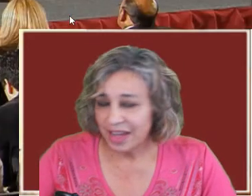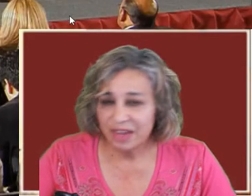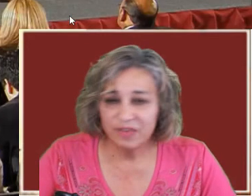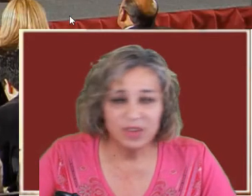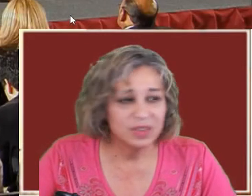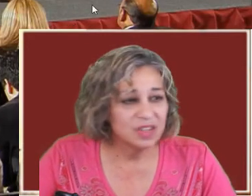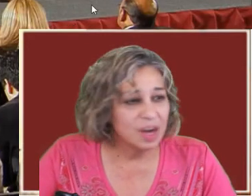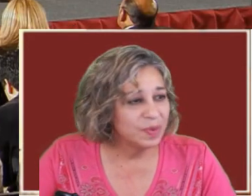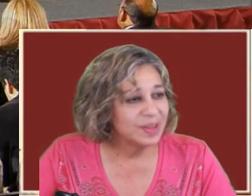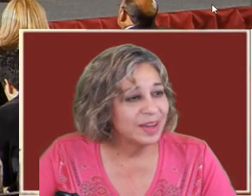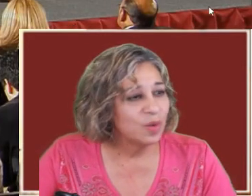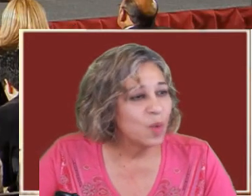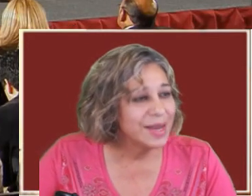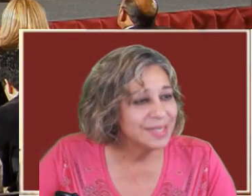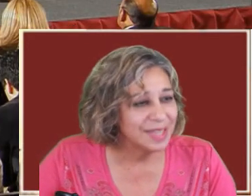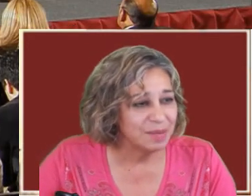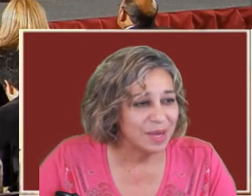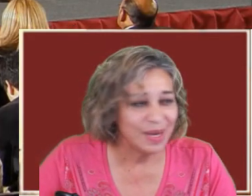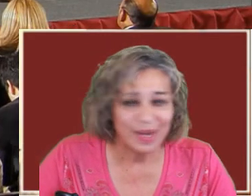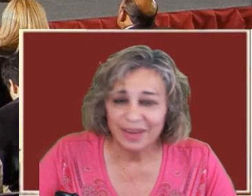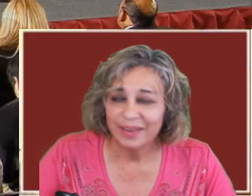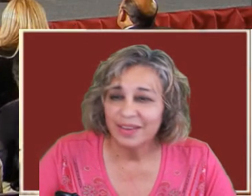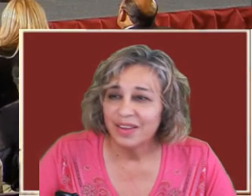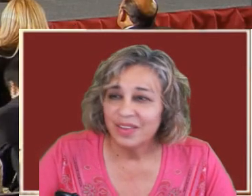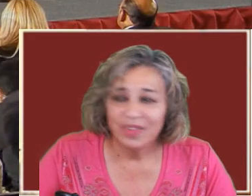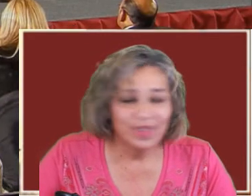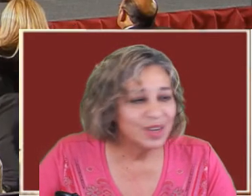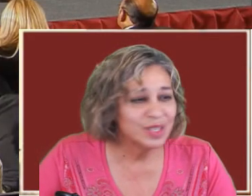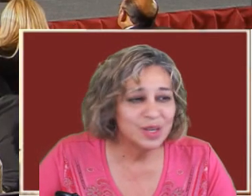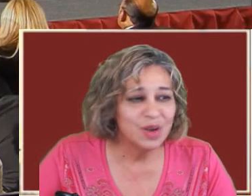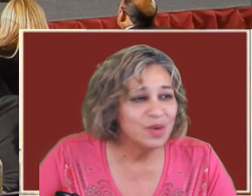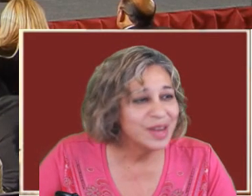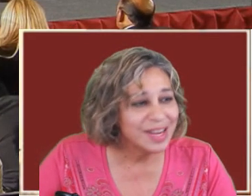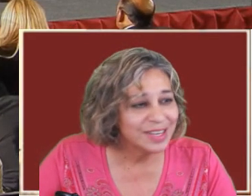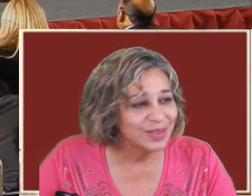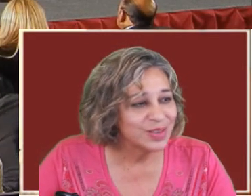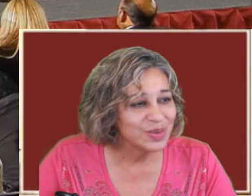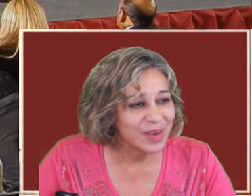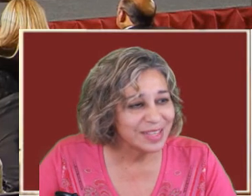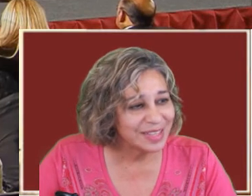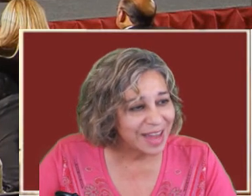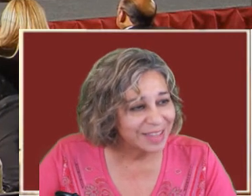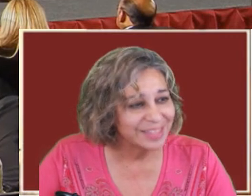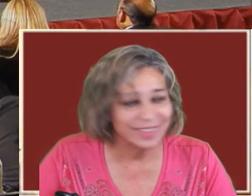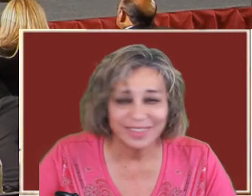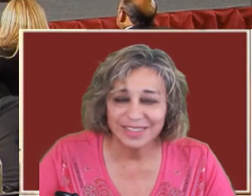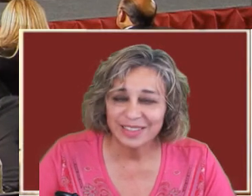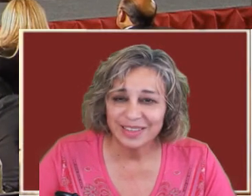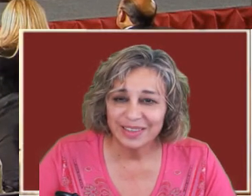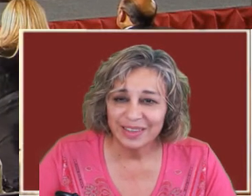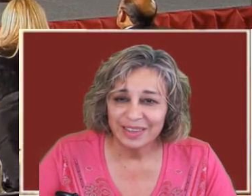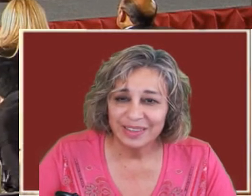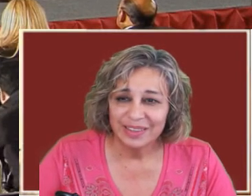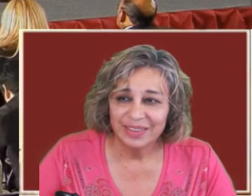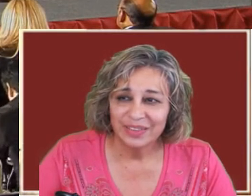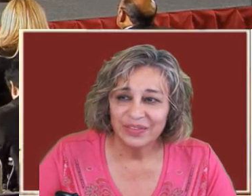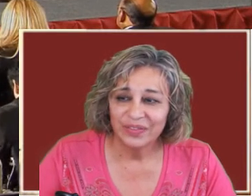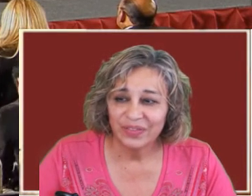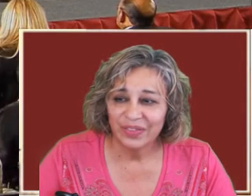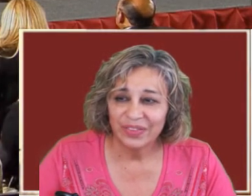and if you stop wasting money, there's no need to raise taxes